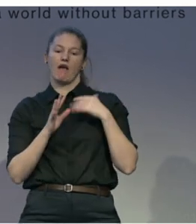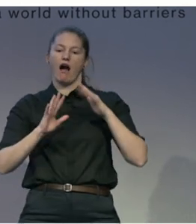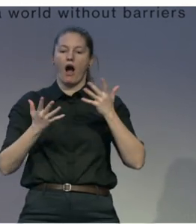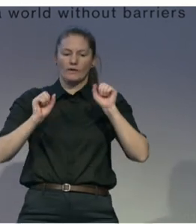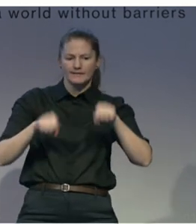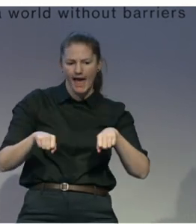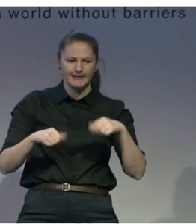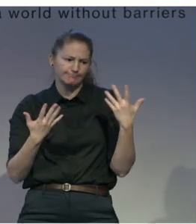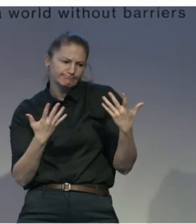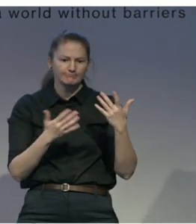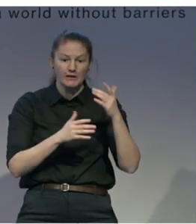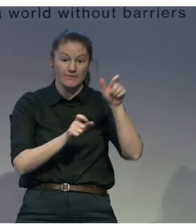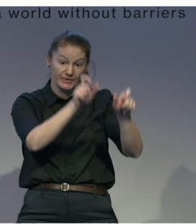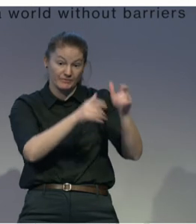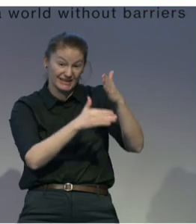governments.